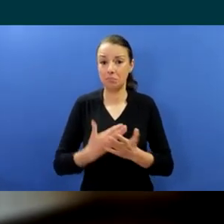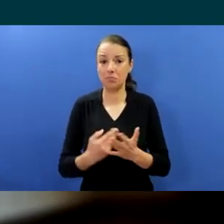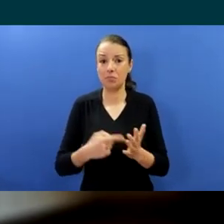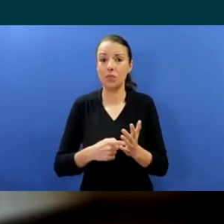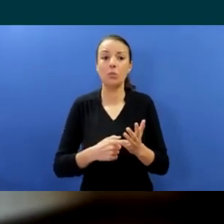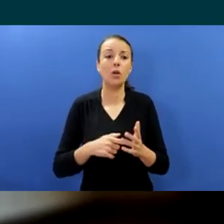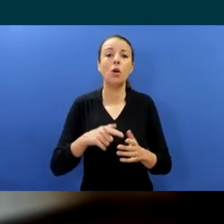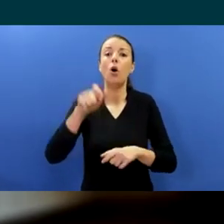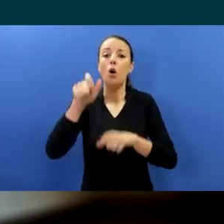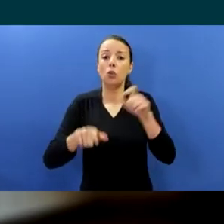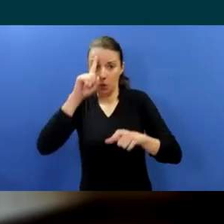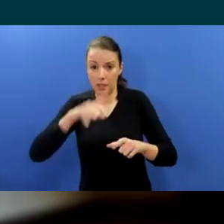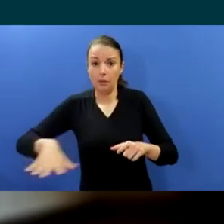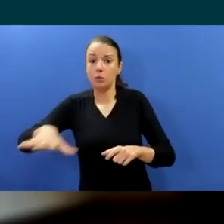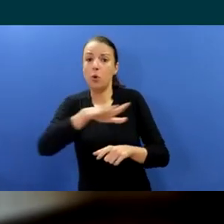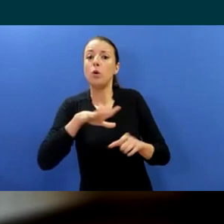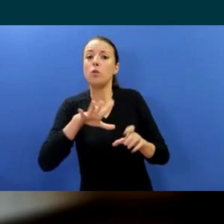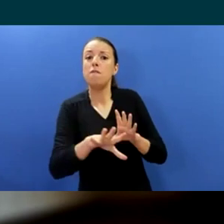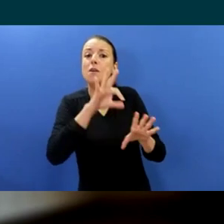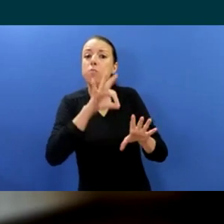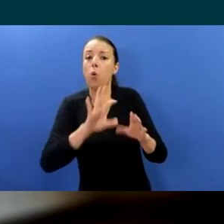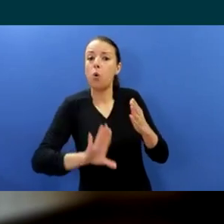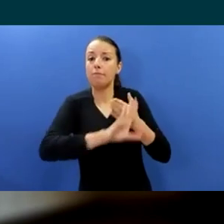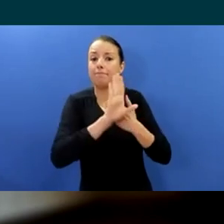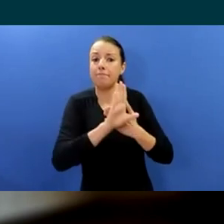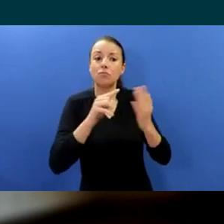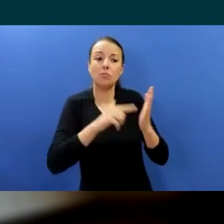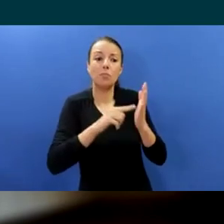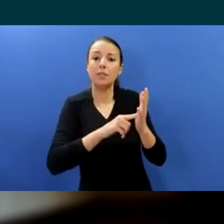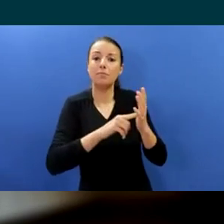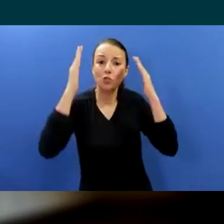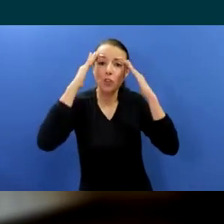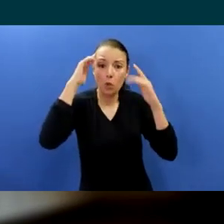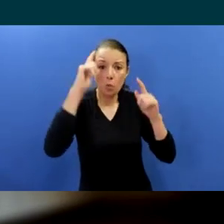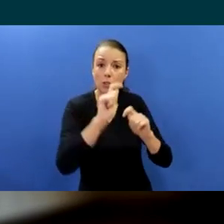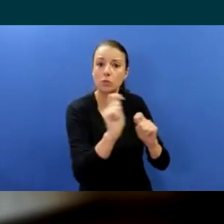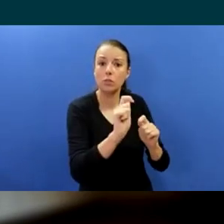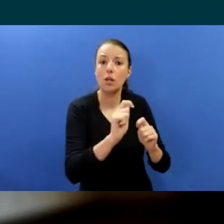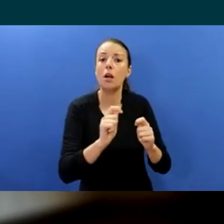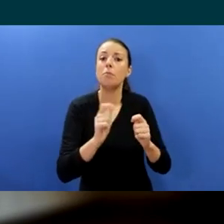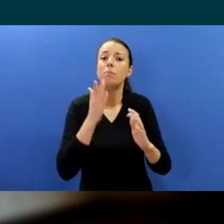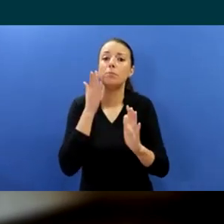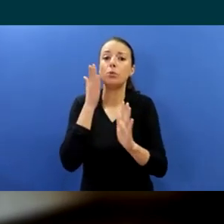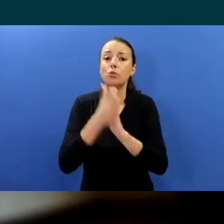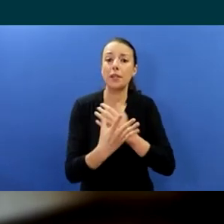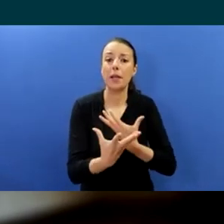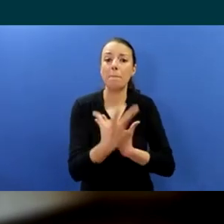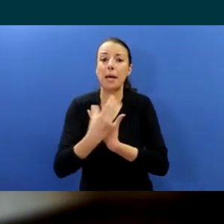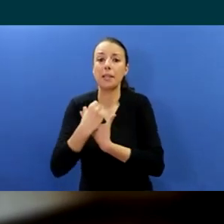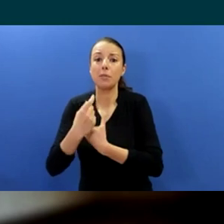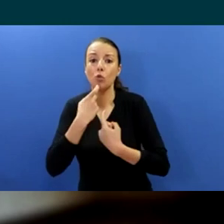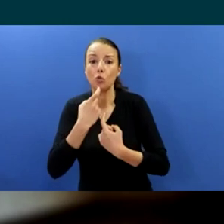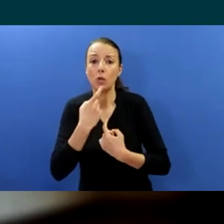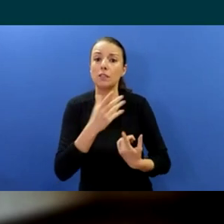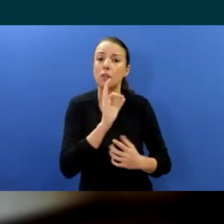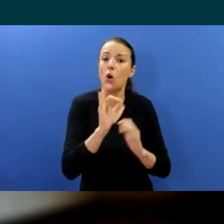of citizen participation, and also some kind of fear to that it goes wrong, which is not a